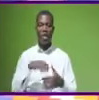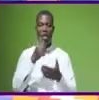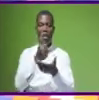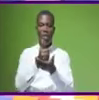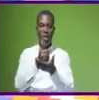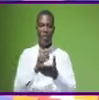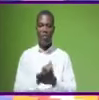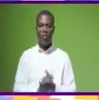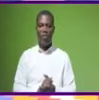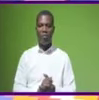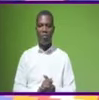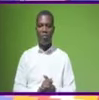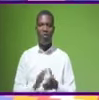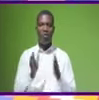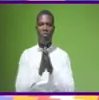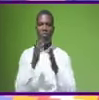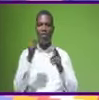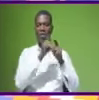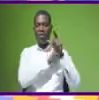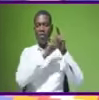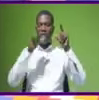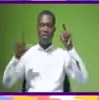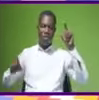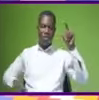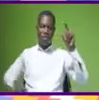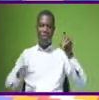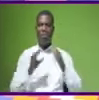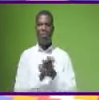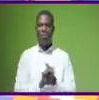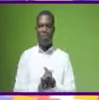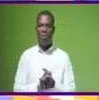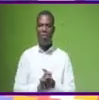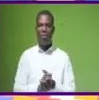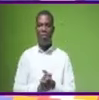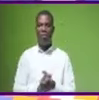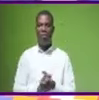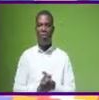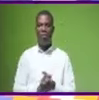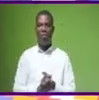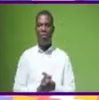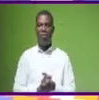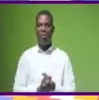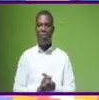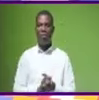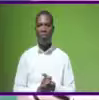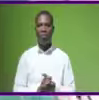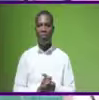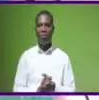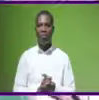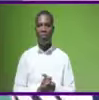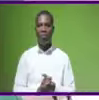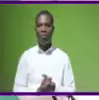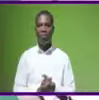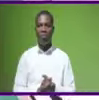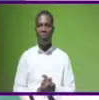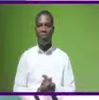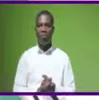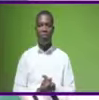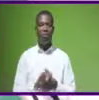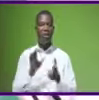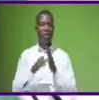amen amen praise the Lord and not here ya fra bi che